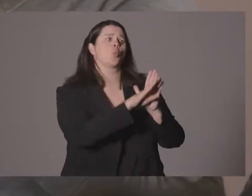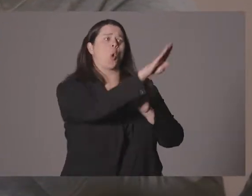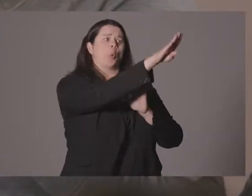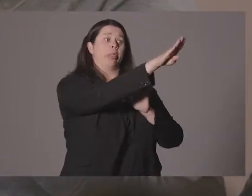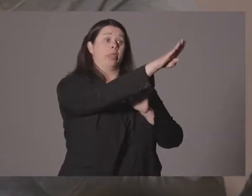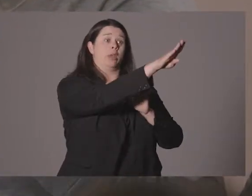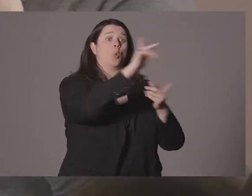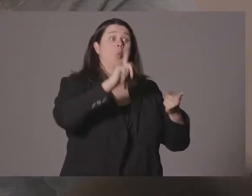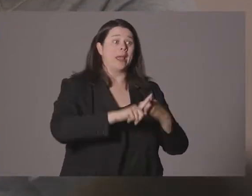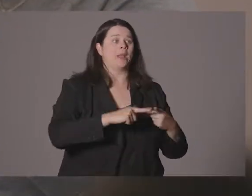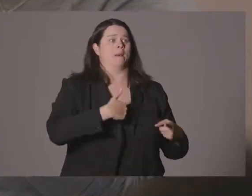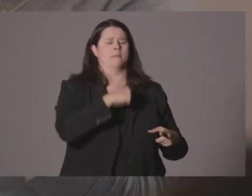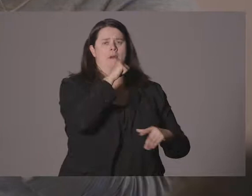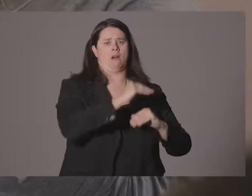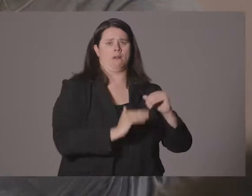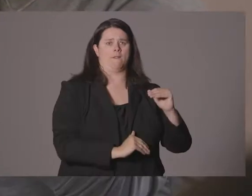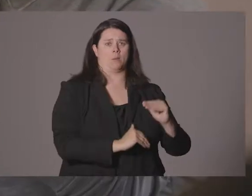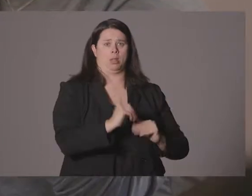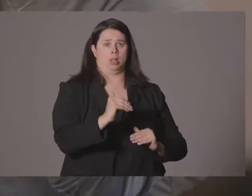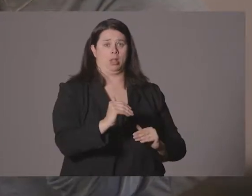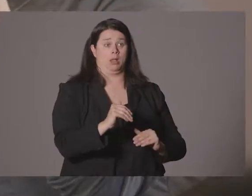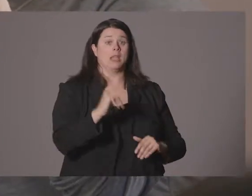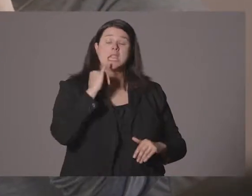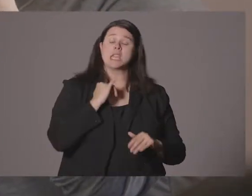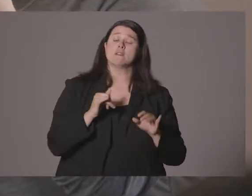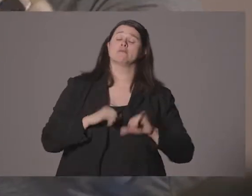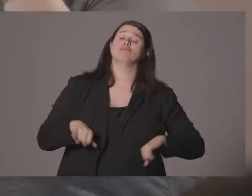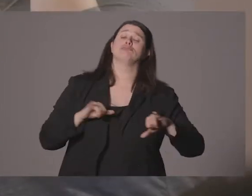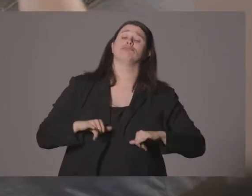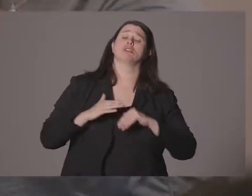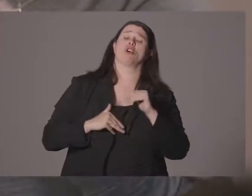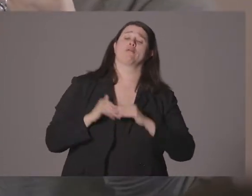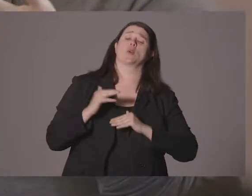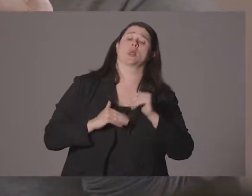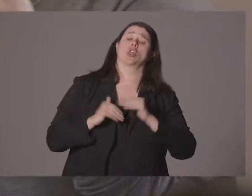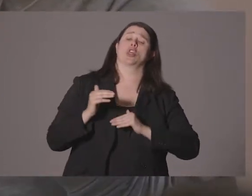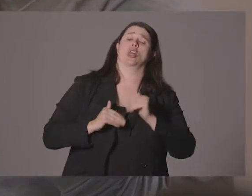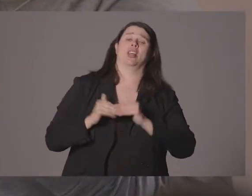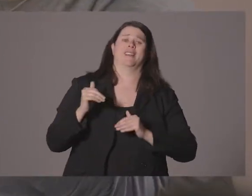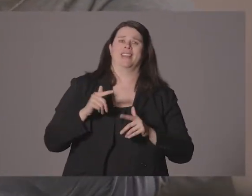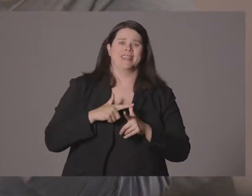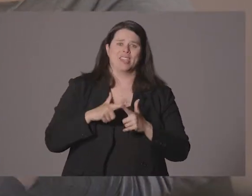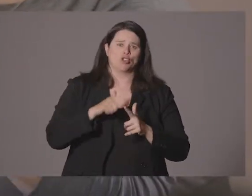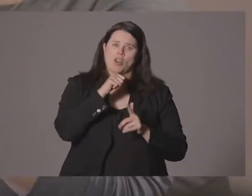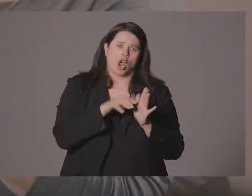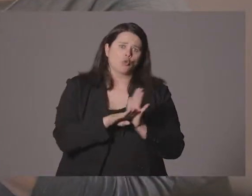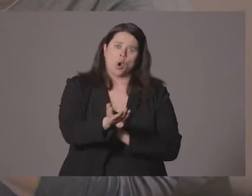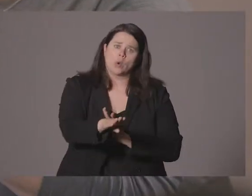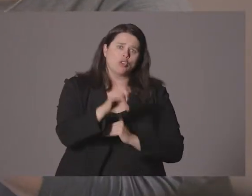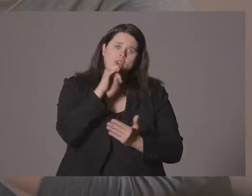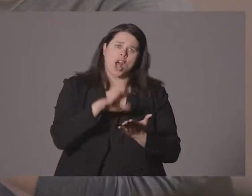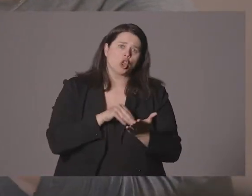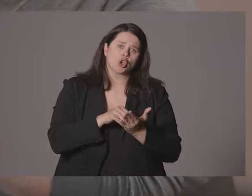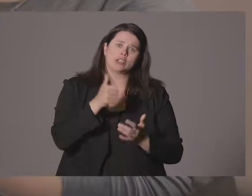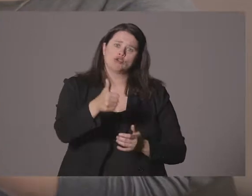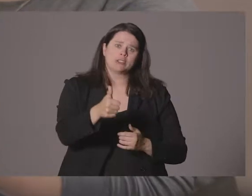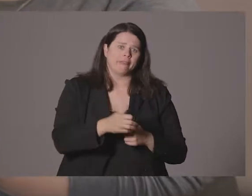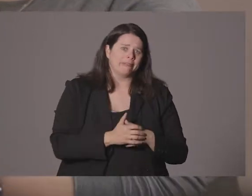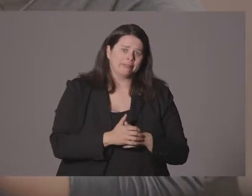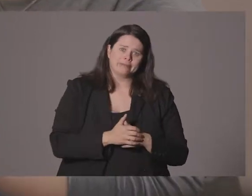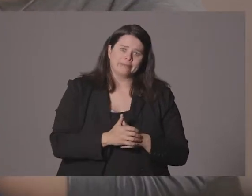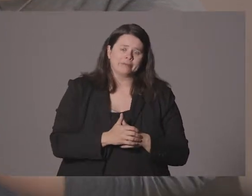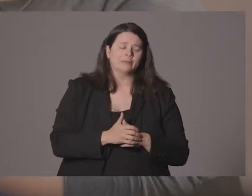a mentor once said to me, you experience growth with discomfort. So if you